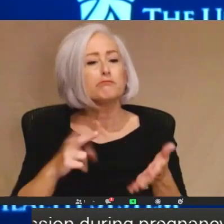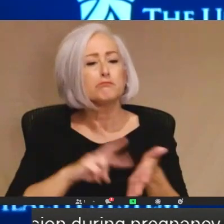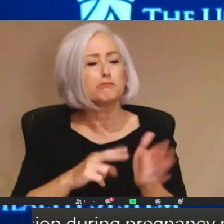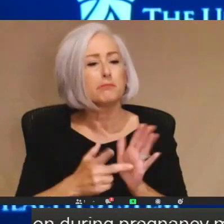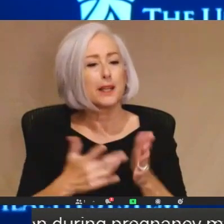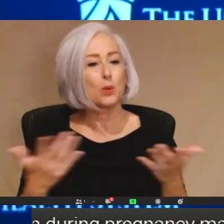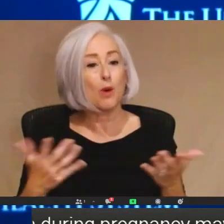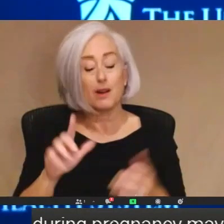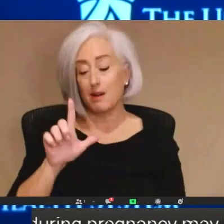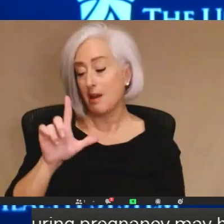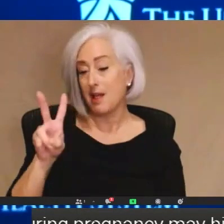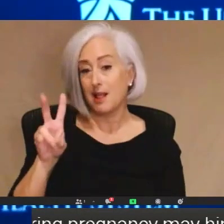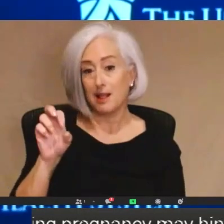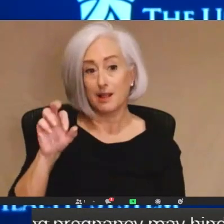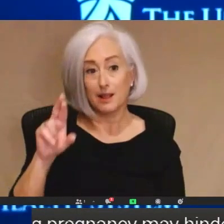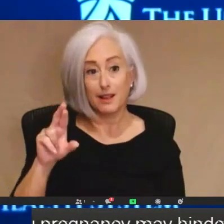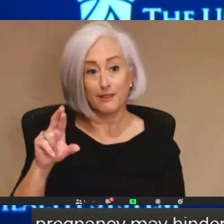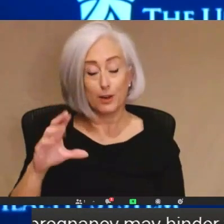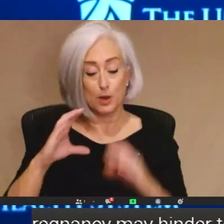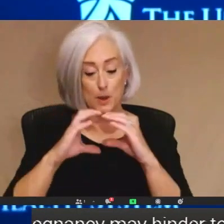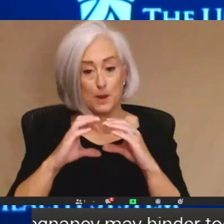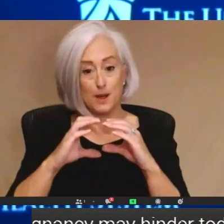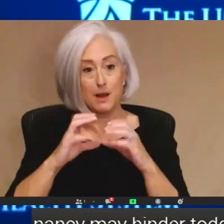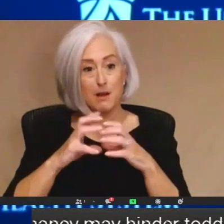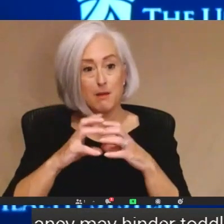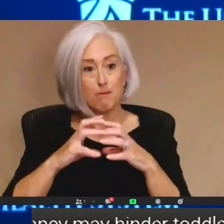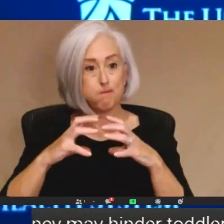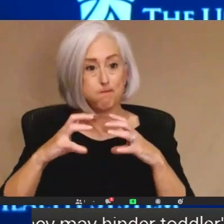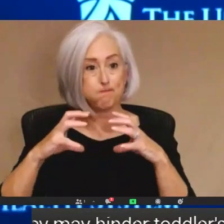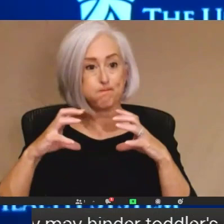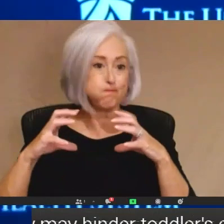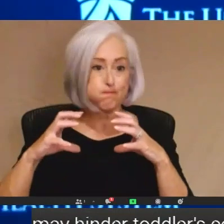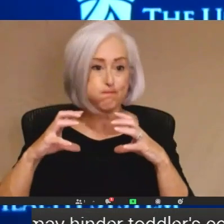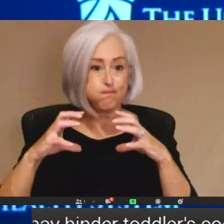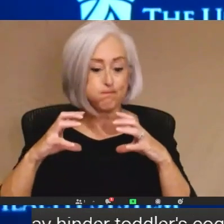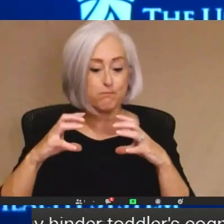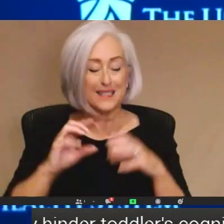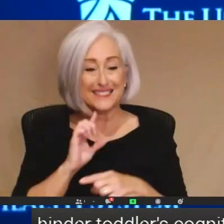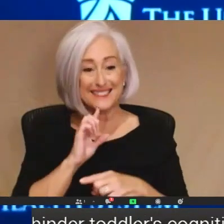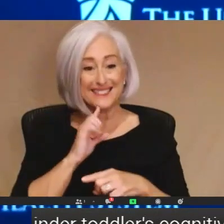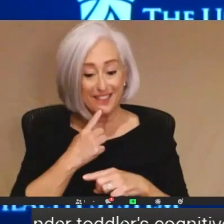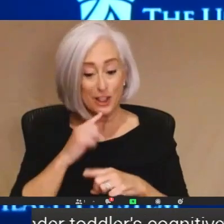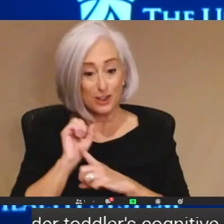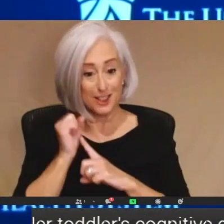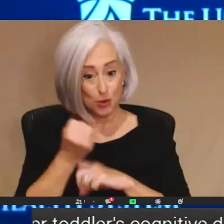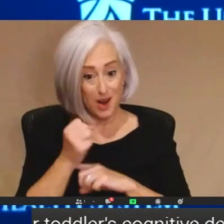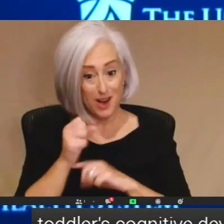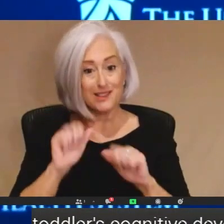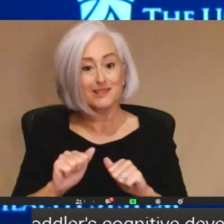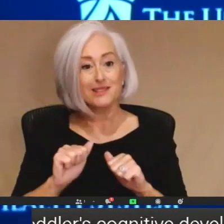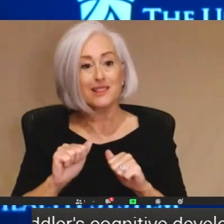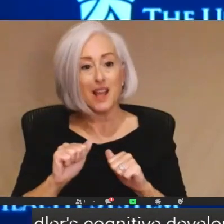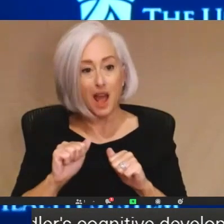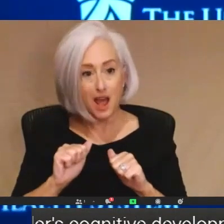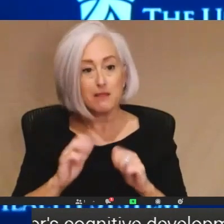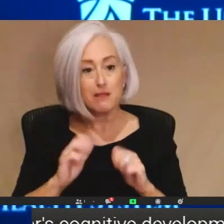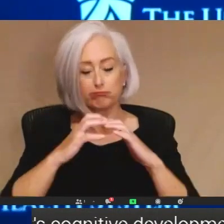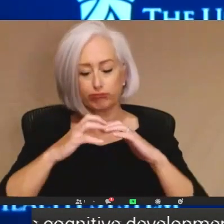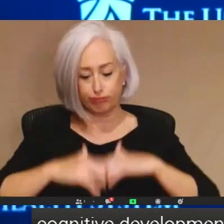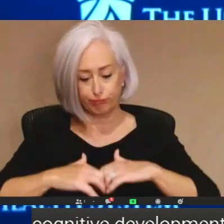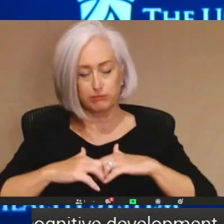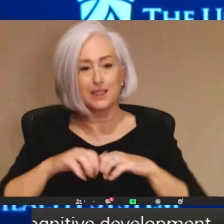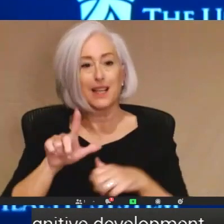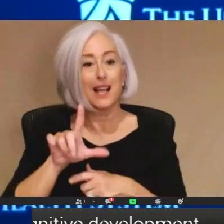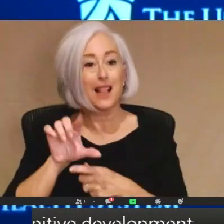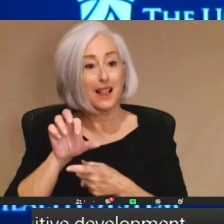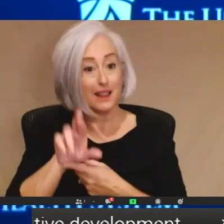eventually in severe cases can lead to shutting down of the liver and the eventual need for transplant. Most